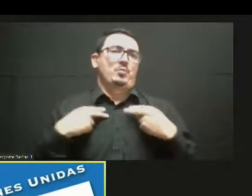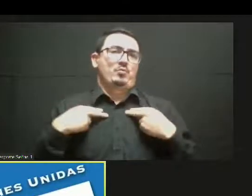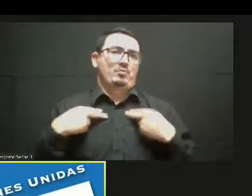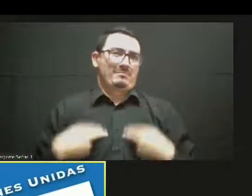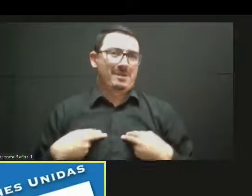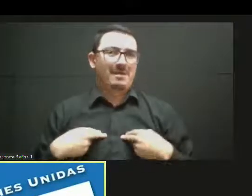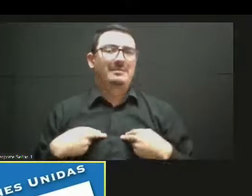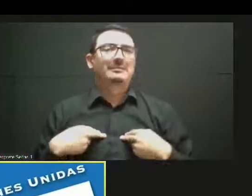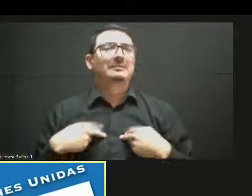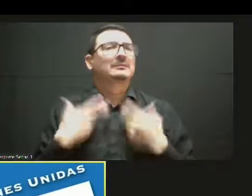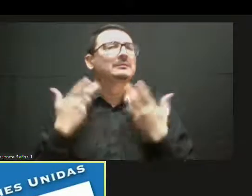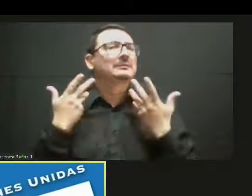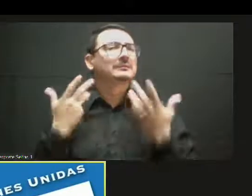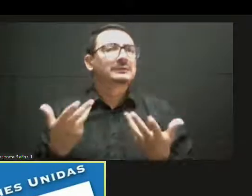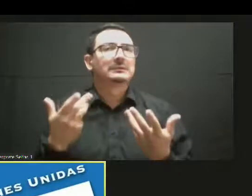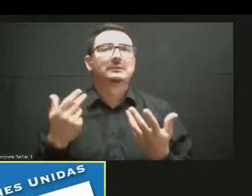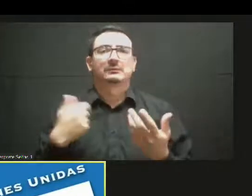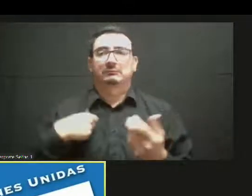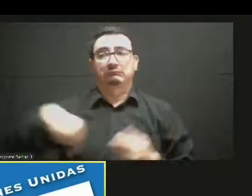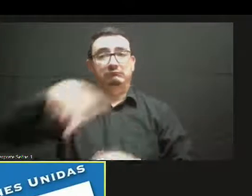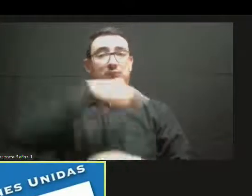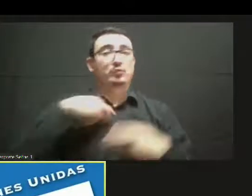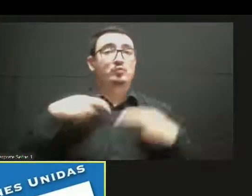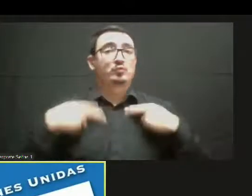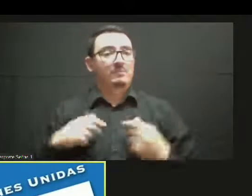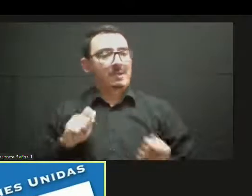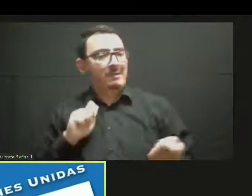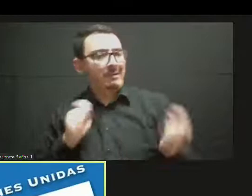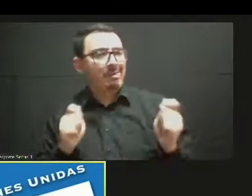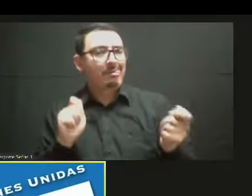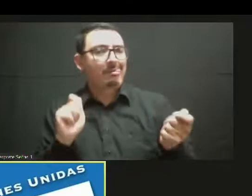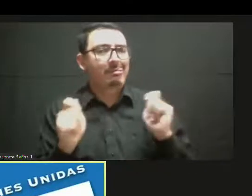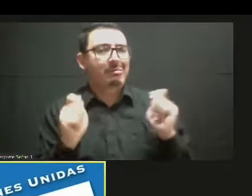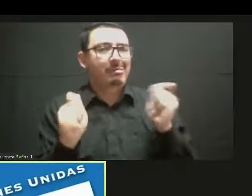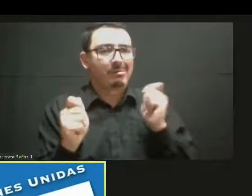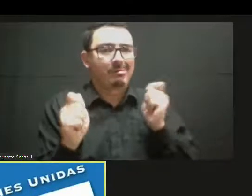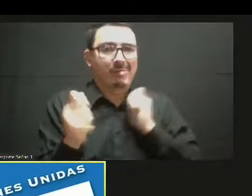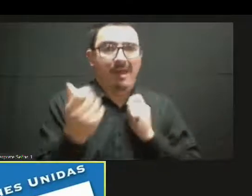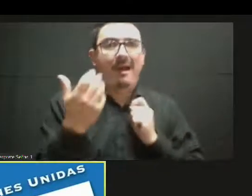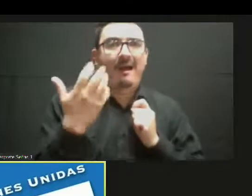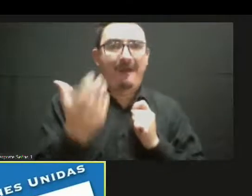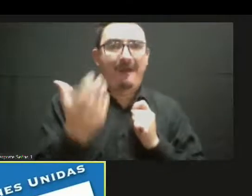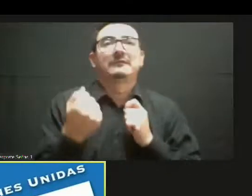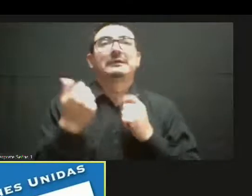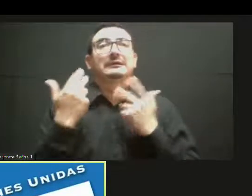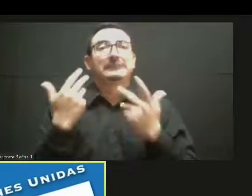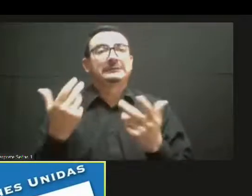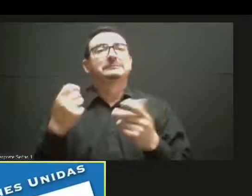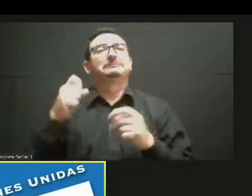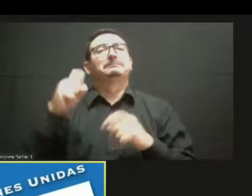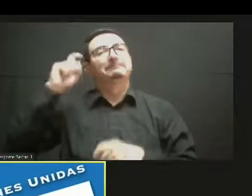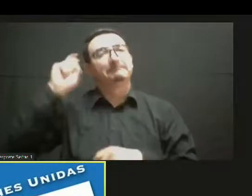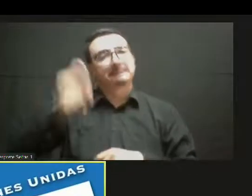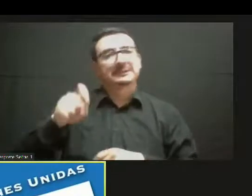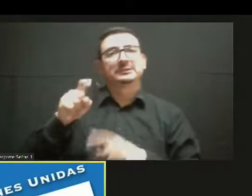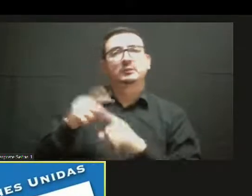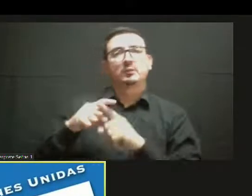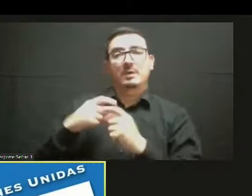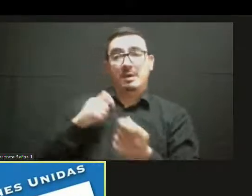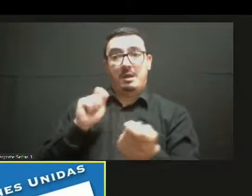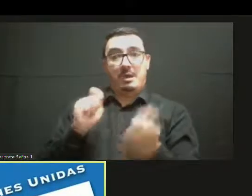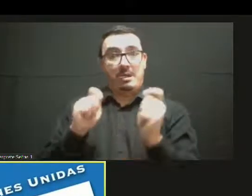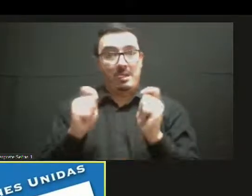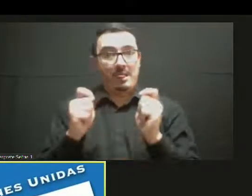that sense, a combination and collaboration with universities, with vocational schools, to make sure that the curricula are